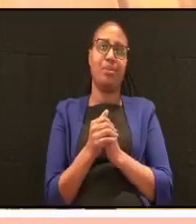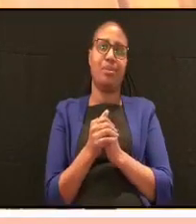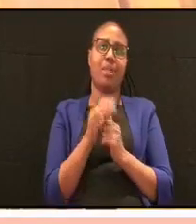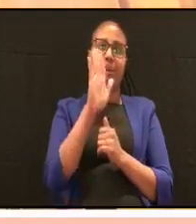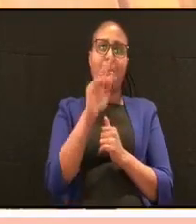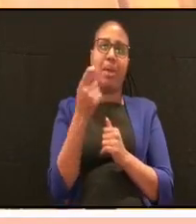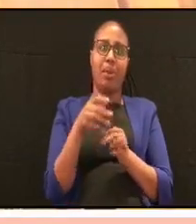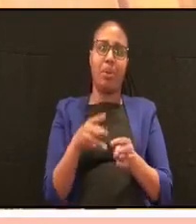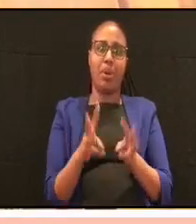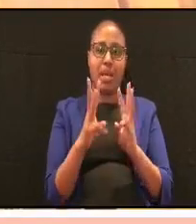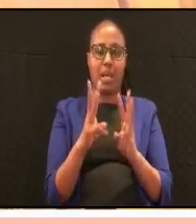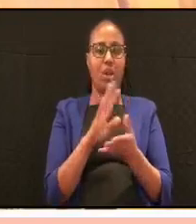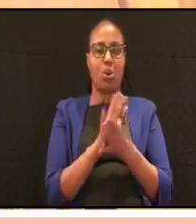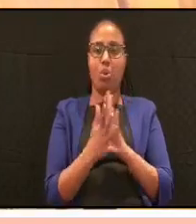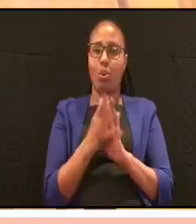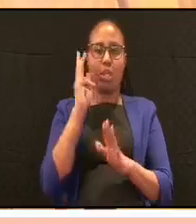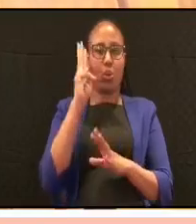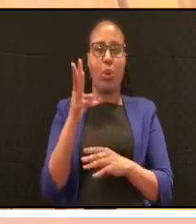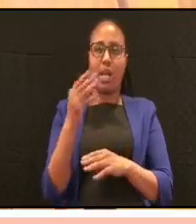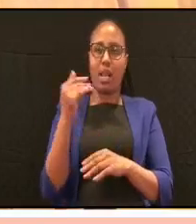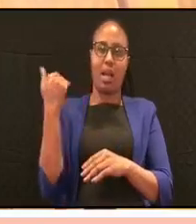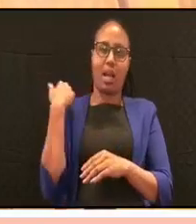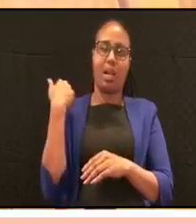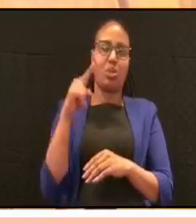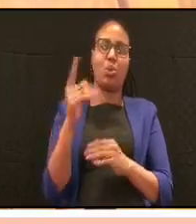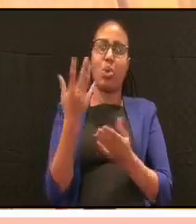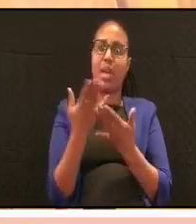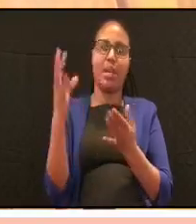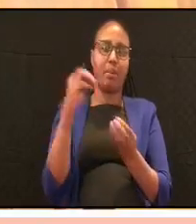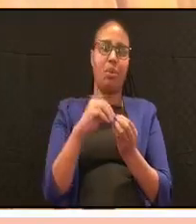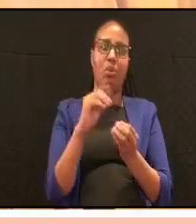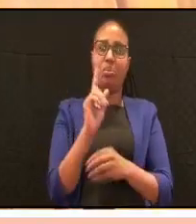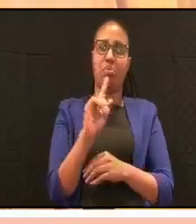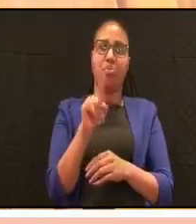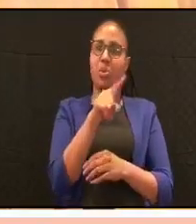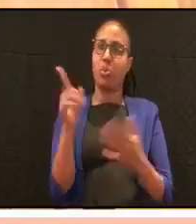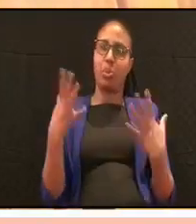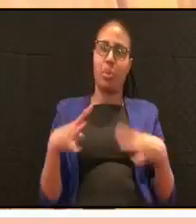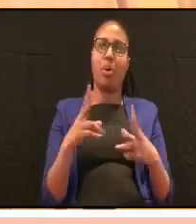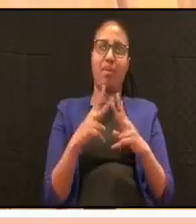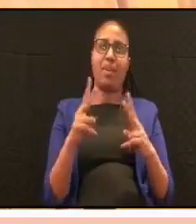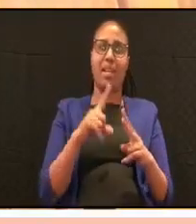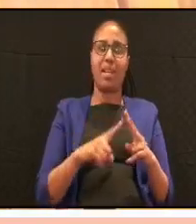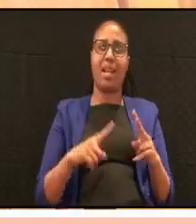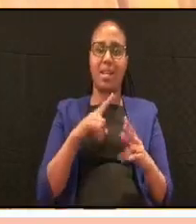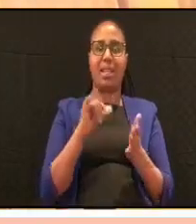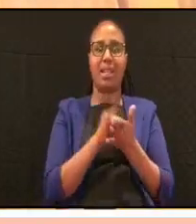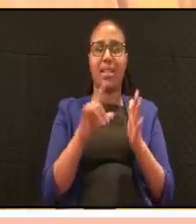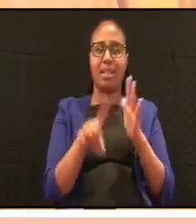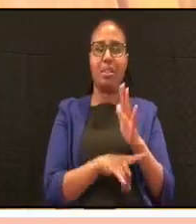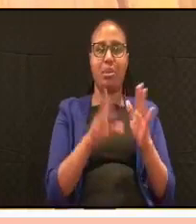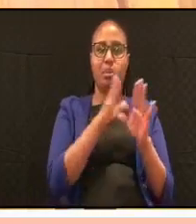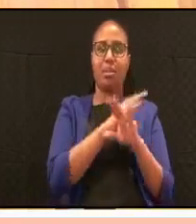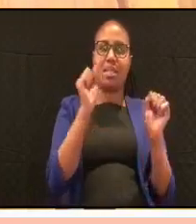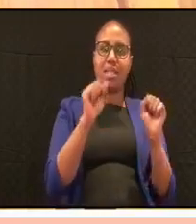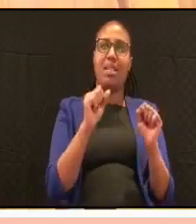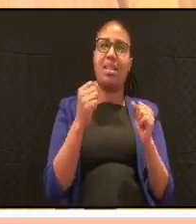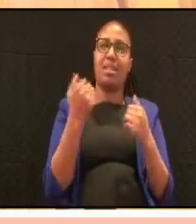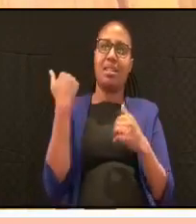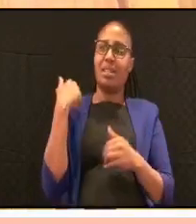And by the way, nobody will harass you anymore. You guys are so lucky that the deputy president is a guy who has been